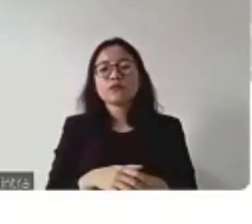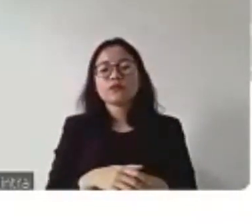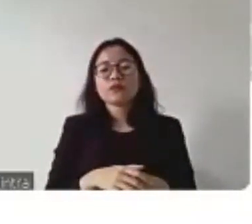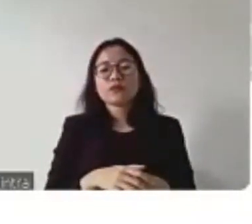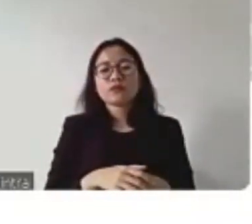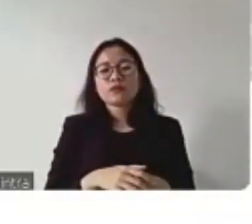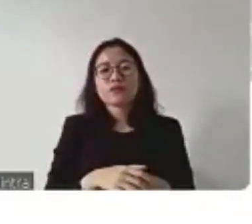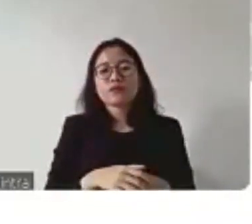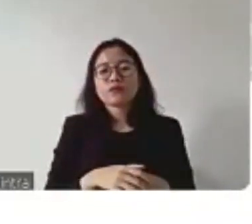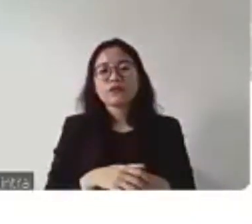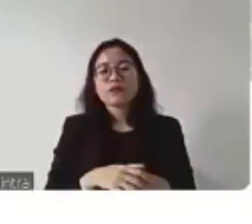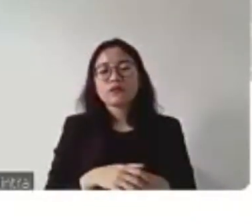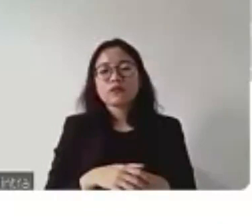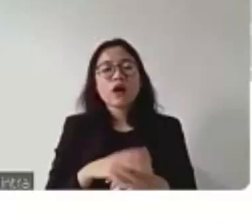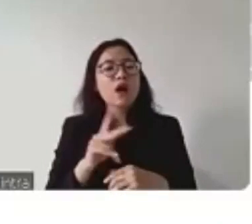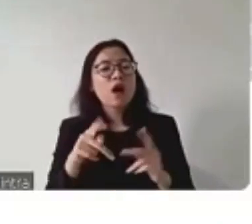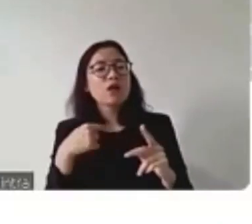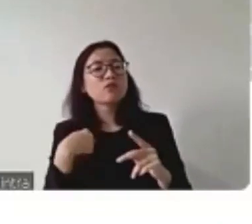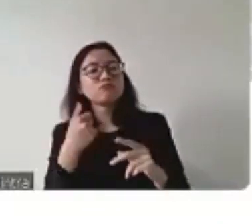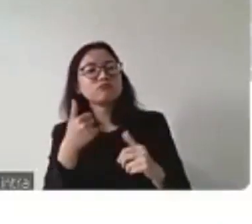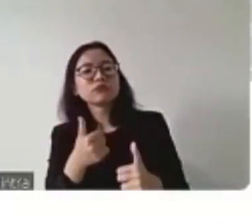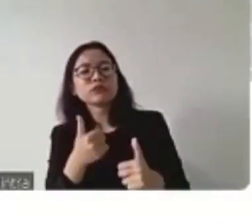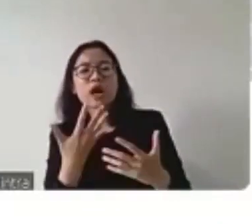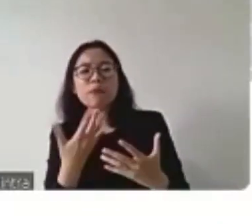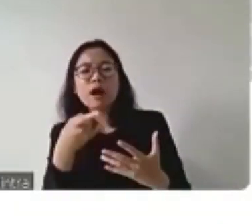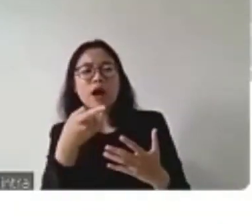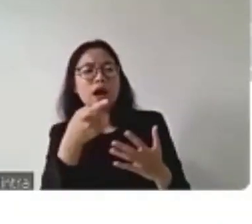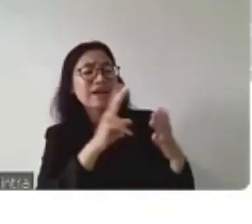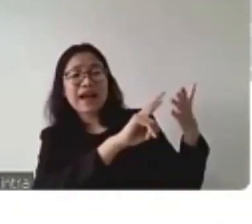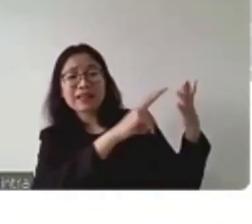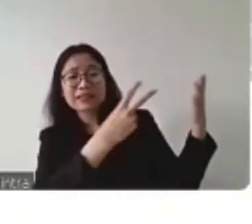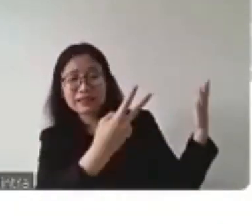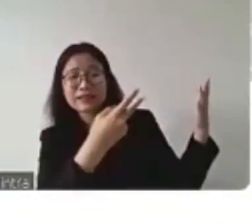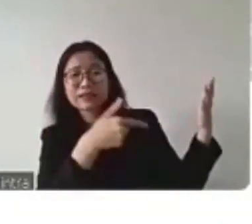fuel will be as the main